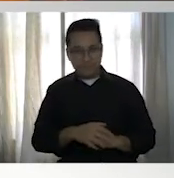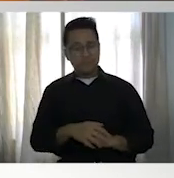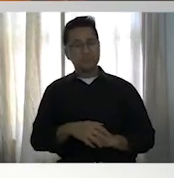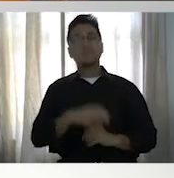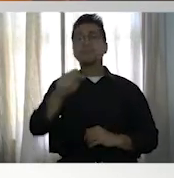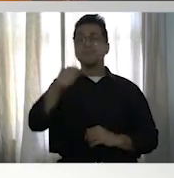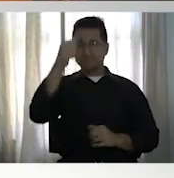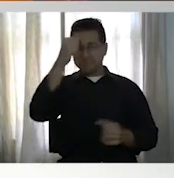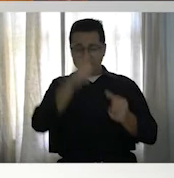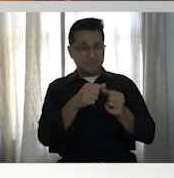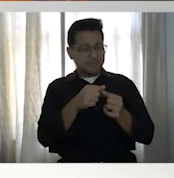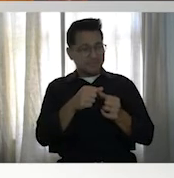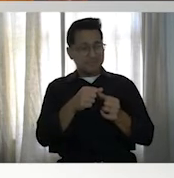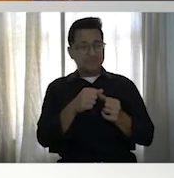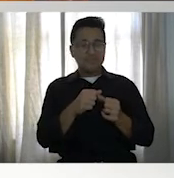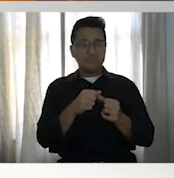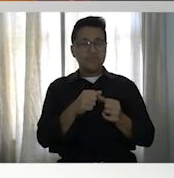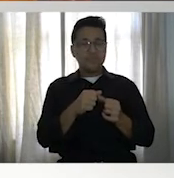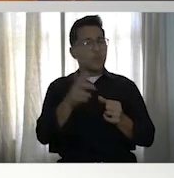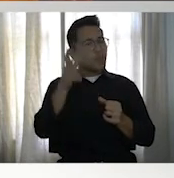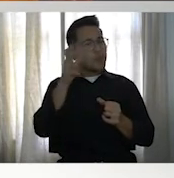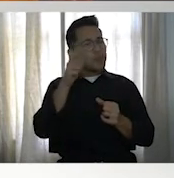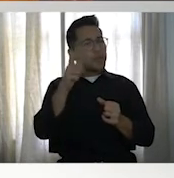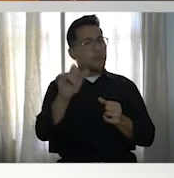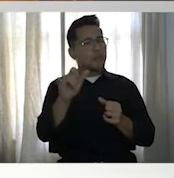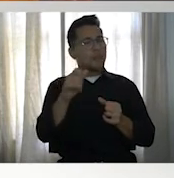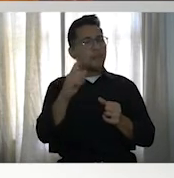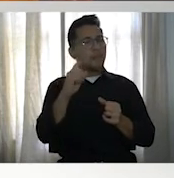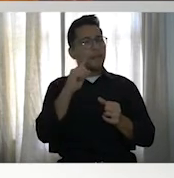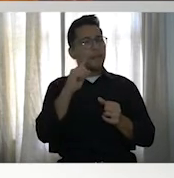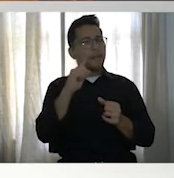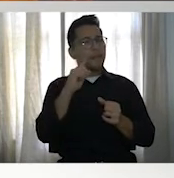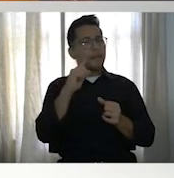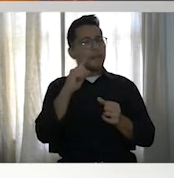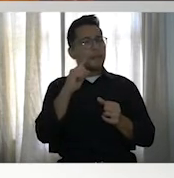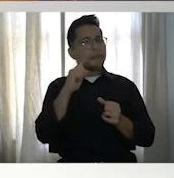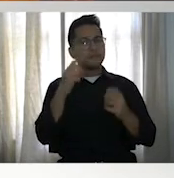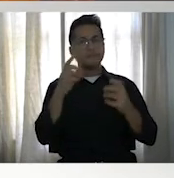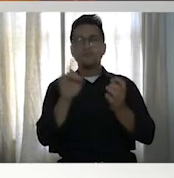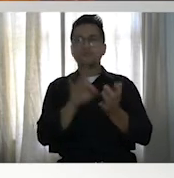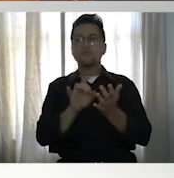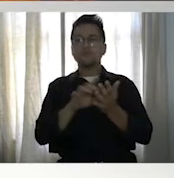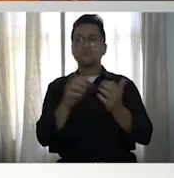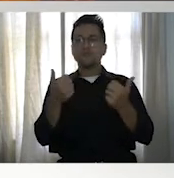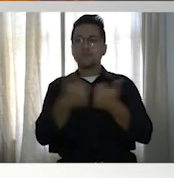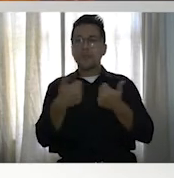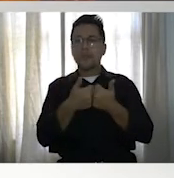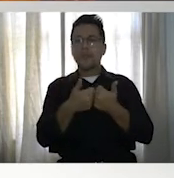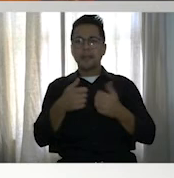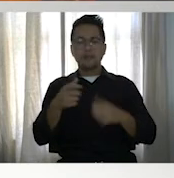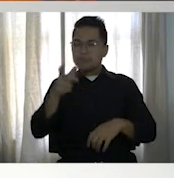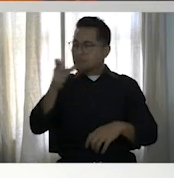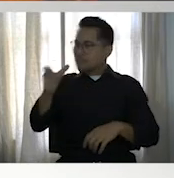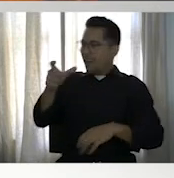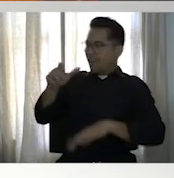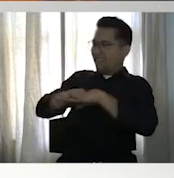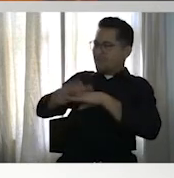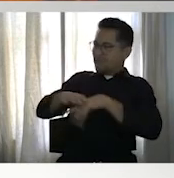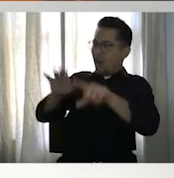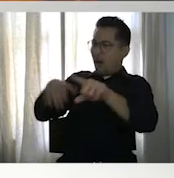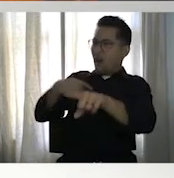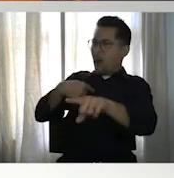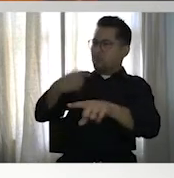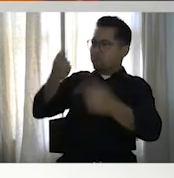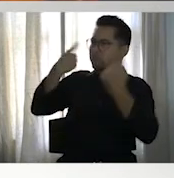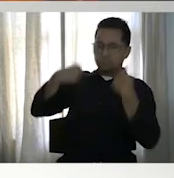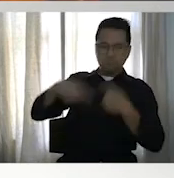you to know, what you're going to hear, there's like a soccer game going on, but it's not in English, so don't like say, oh my God, I can't